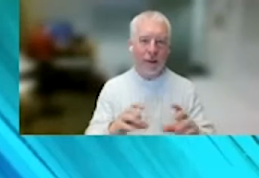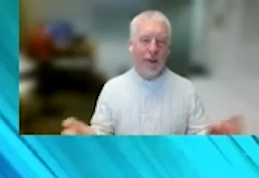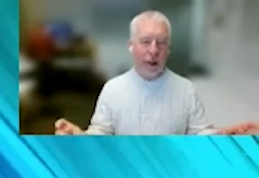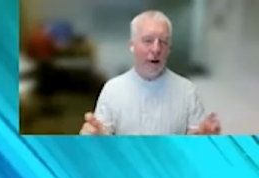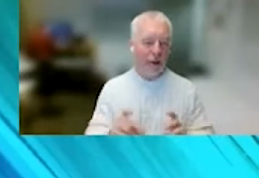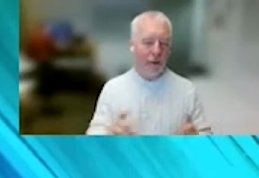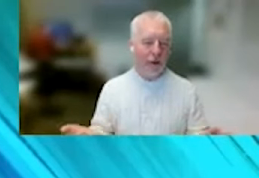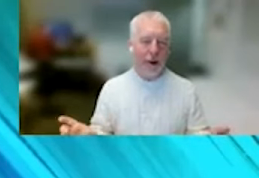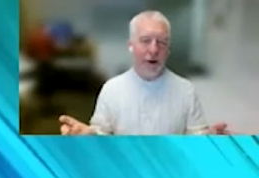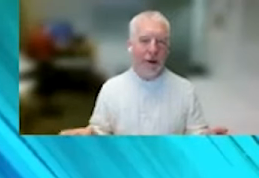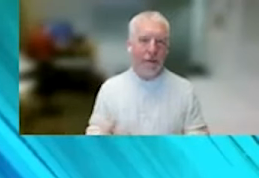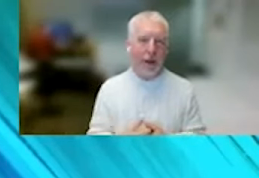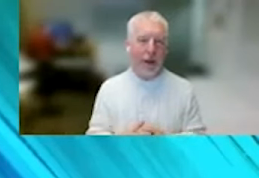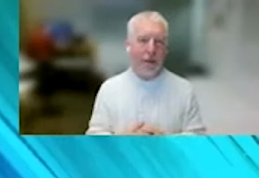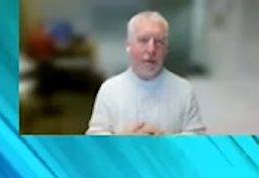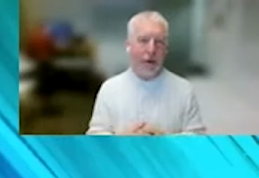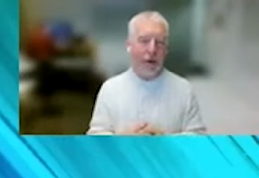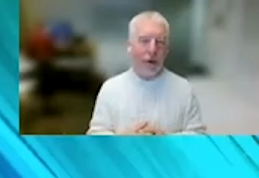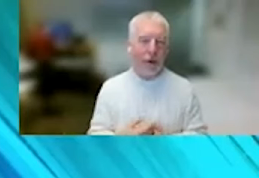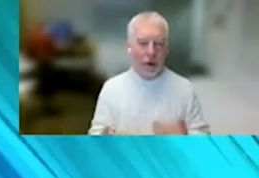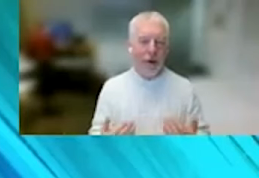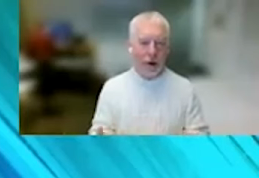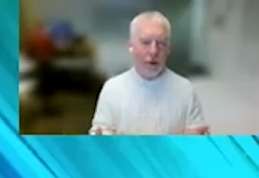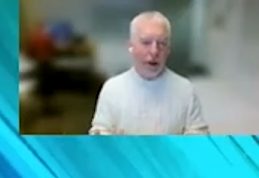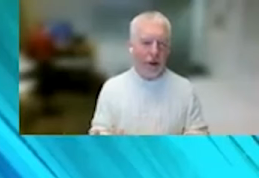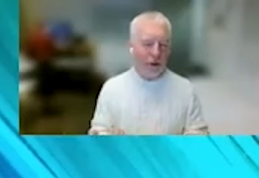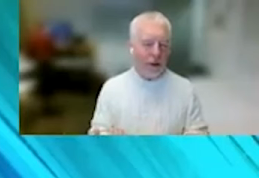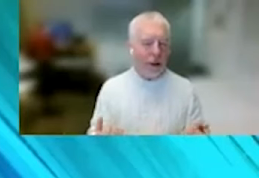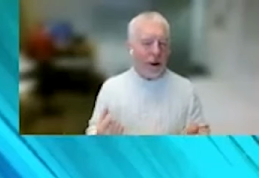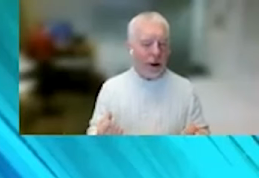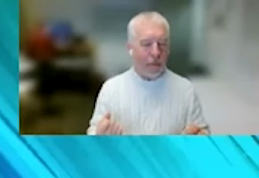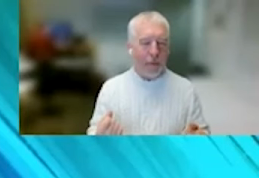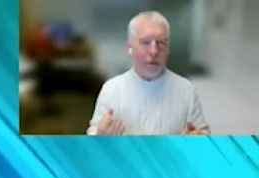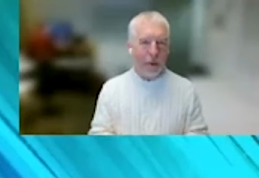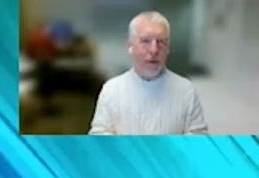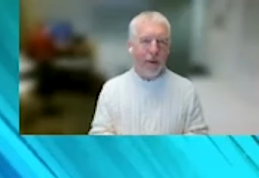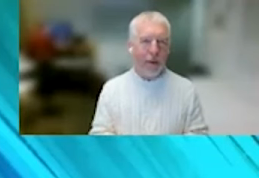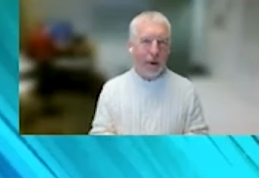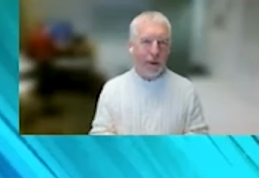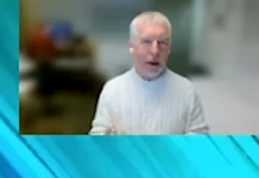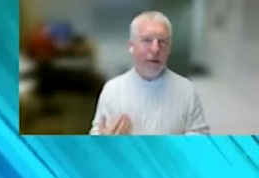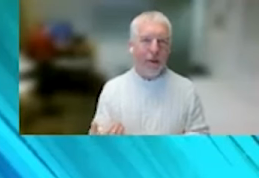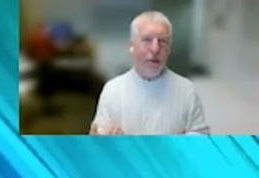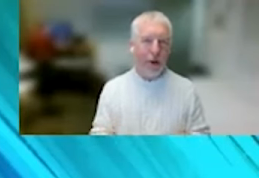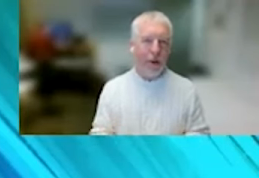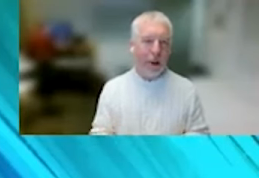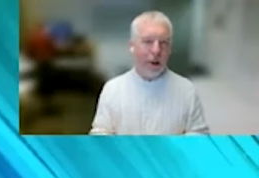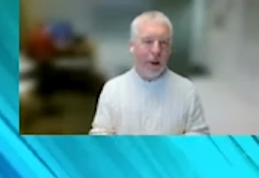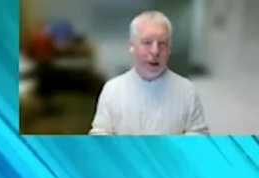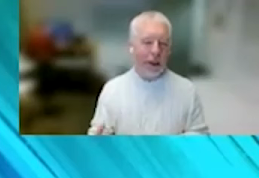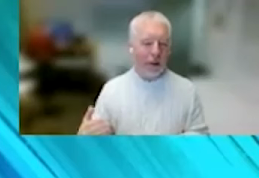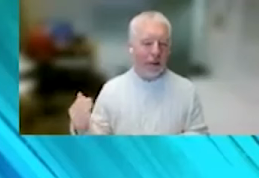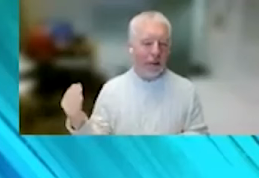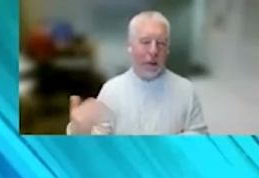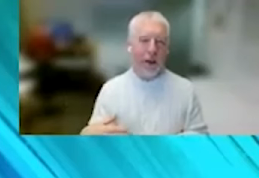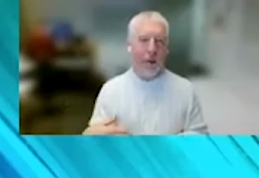the text, color on top of color. And that's about the contrast of the colors. The complexity is that it's not just about grayscale.